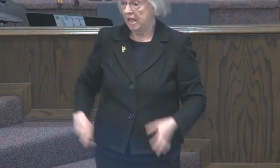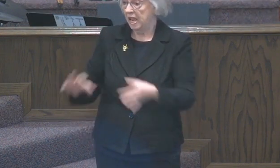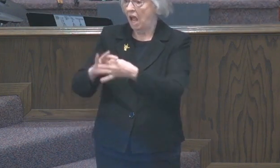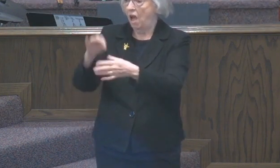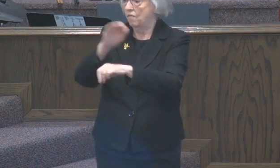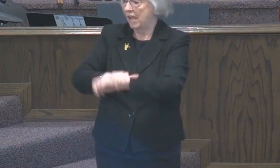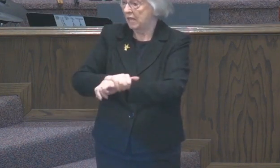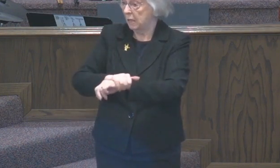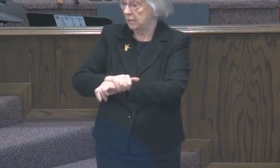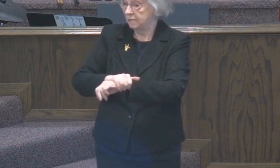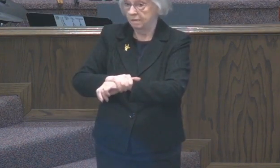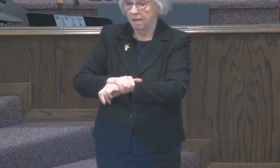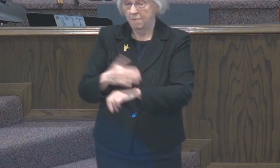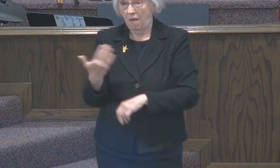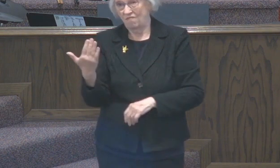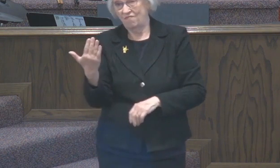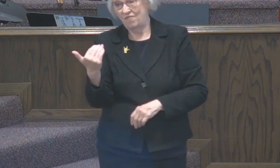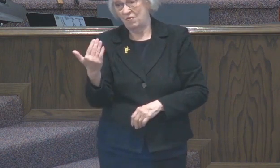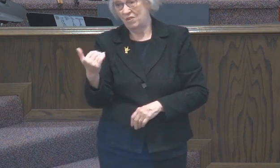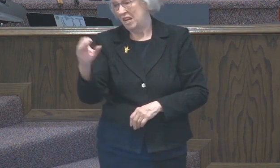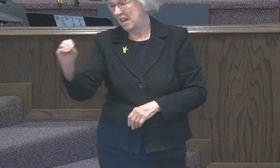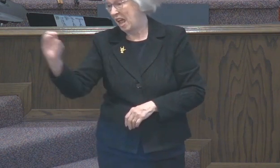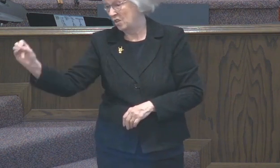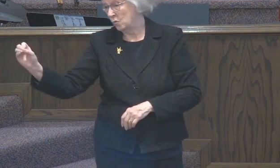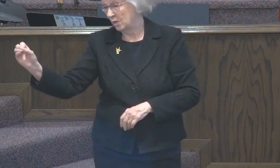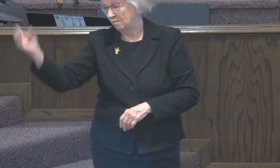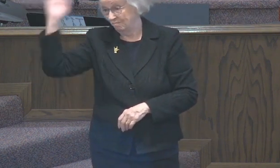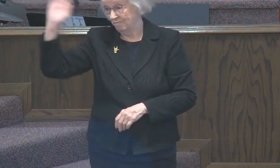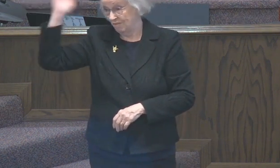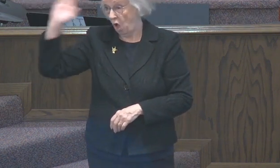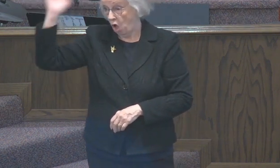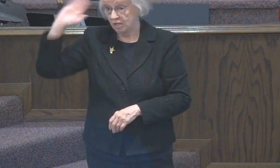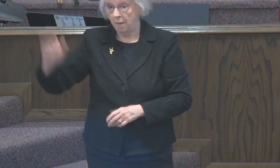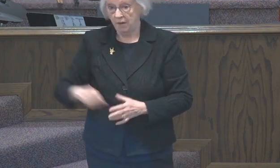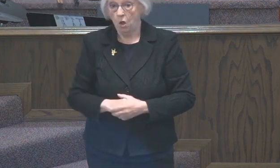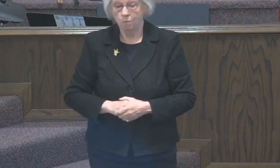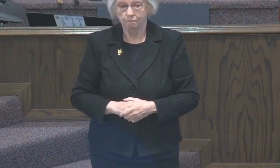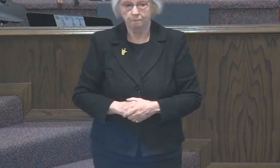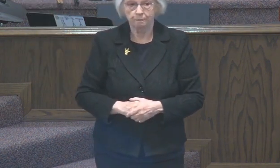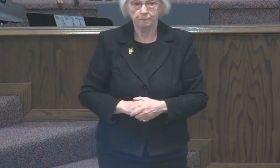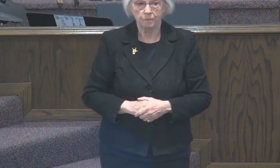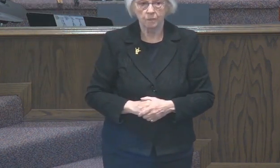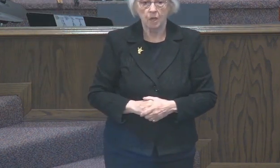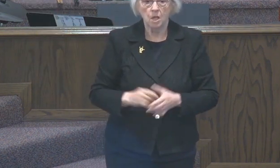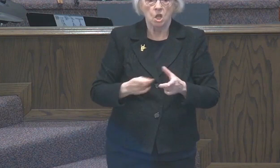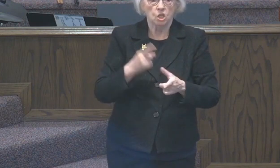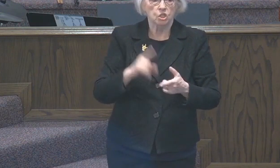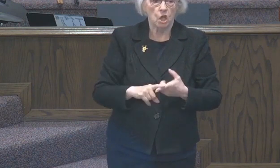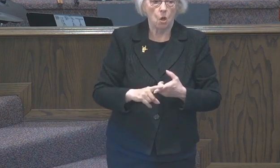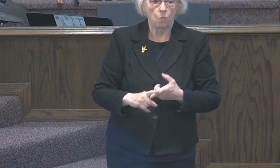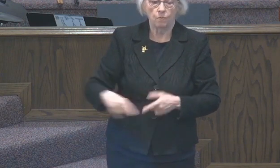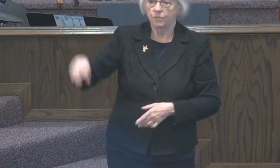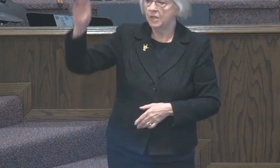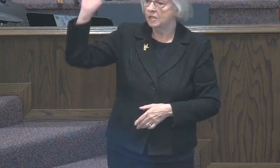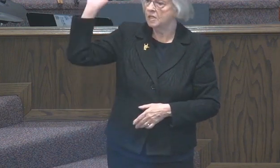Sermon on the Mount, all right, three chapters, 112 verses. The Sermon on the Mount is broken